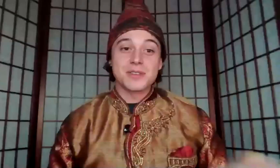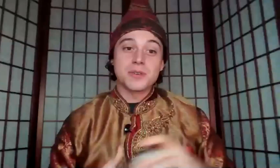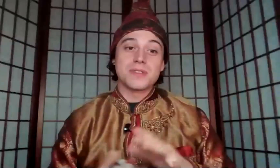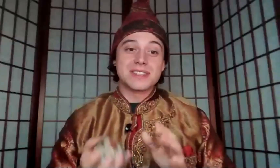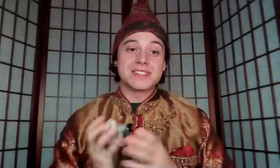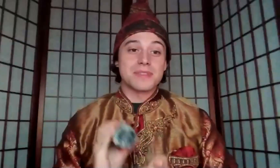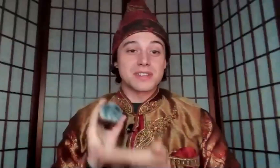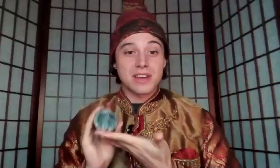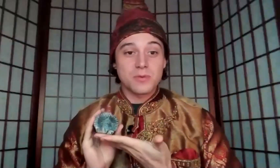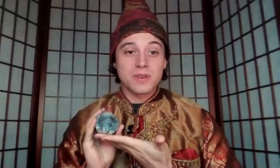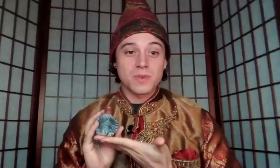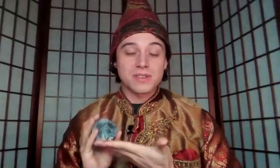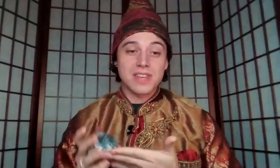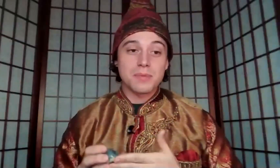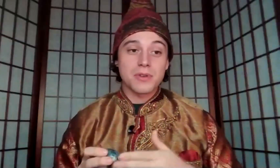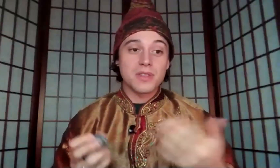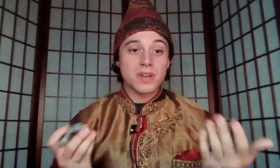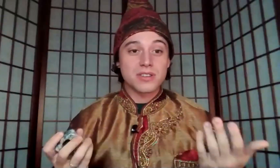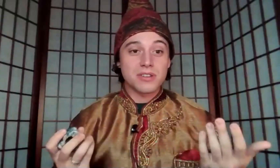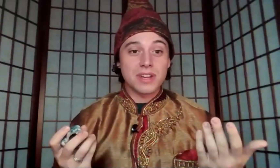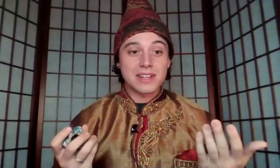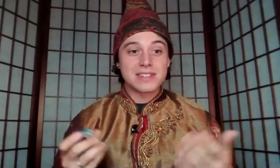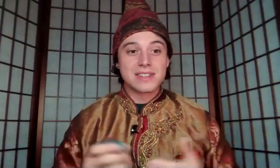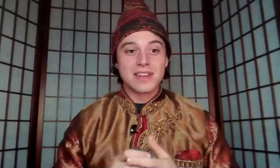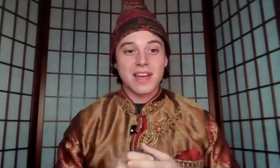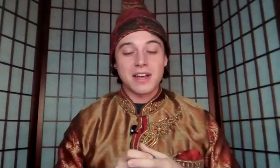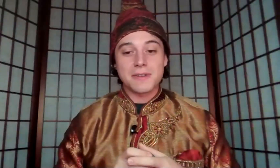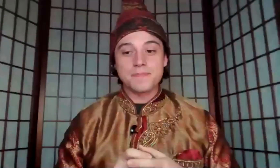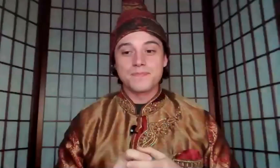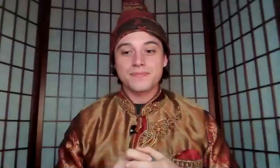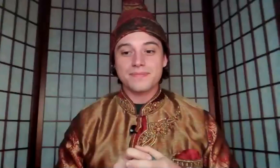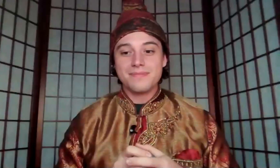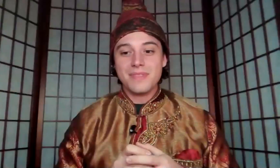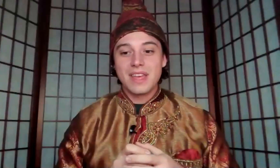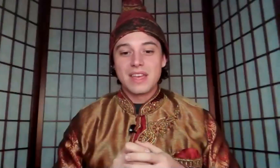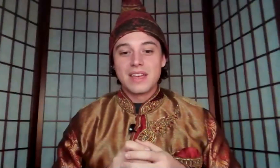Okay, so this is something, so I have a wind whistle that I blow in the wind during readings.